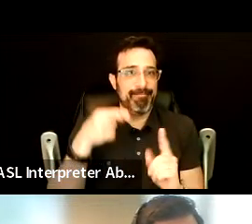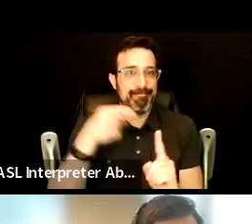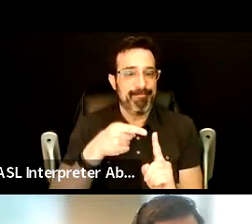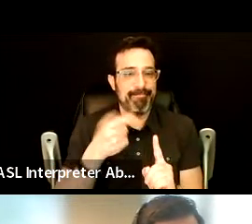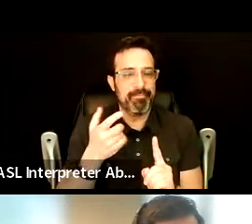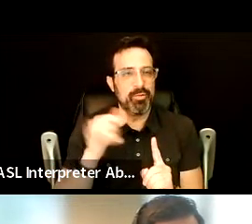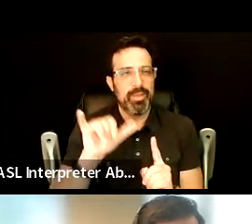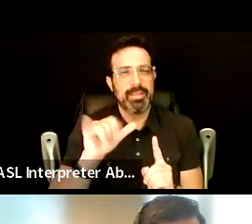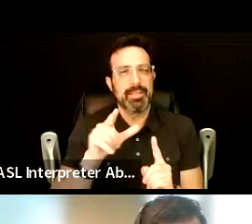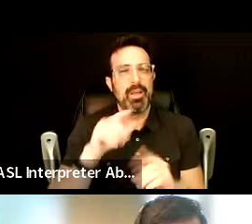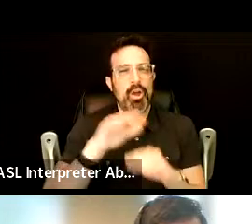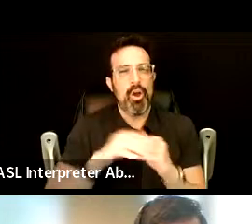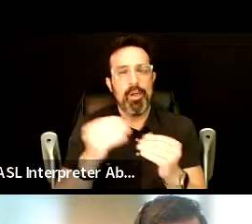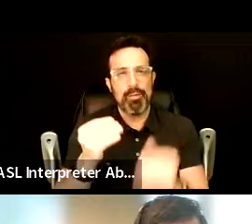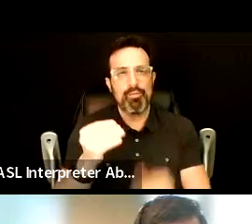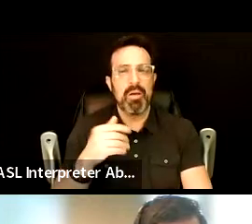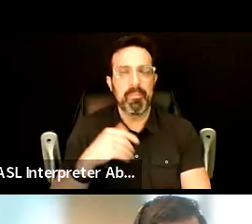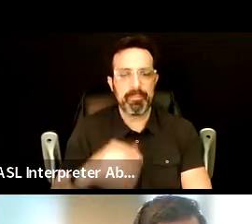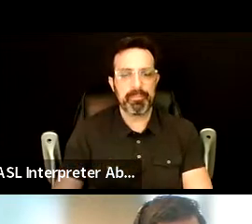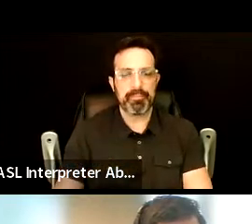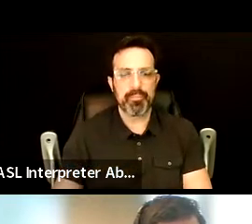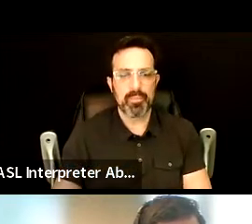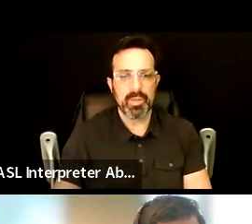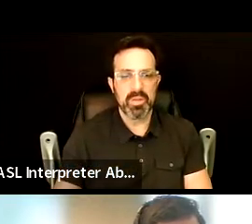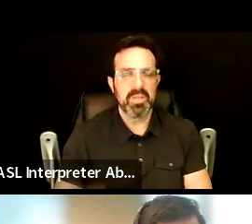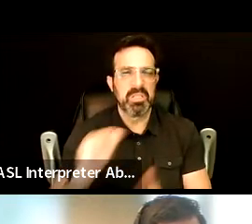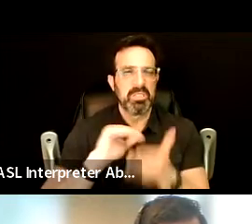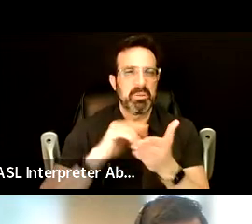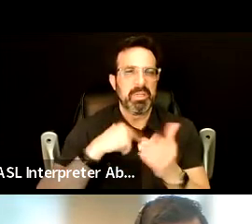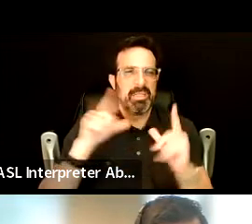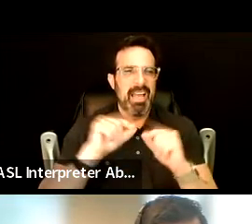a on the ground. We talked about a whole lot of other things.